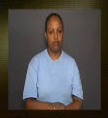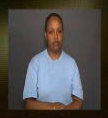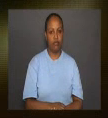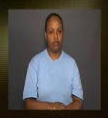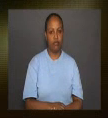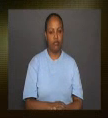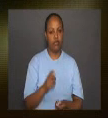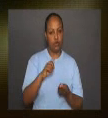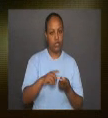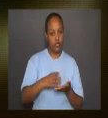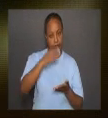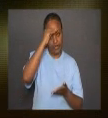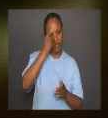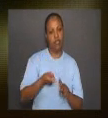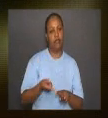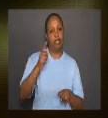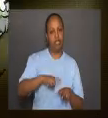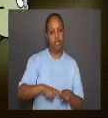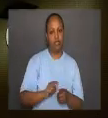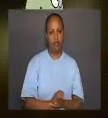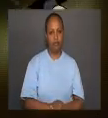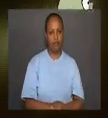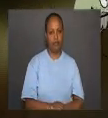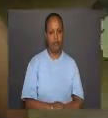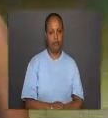Let's get back to our lesson.